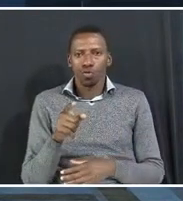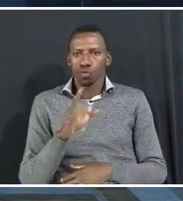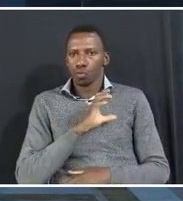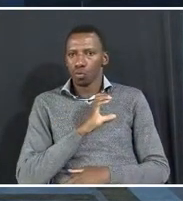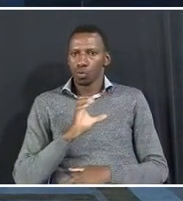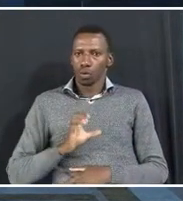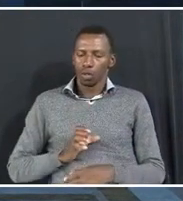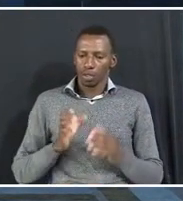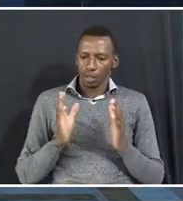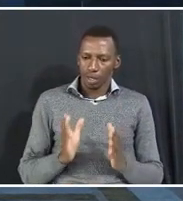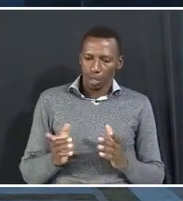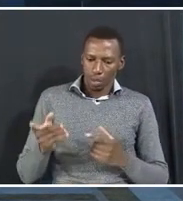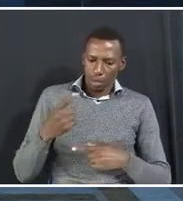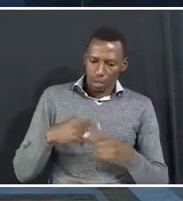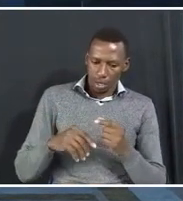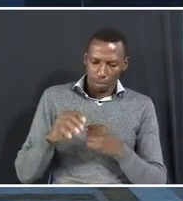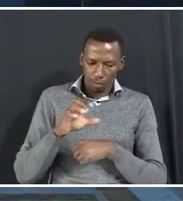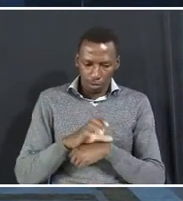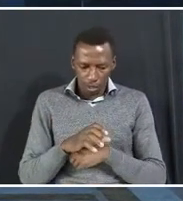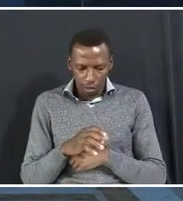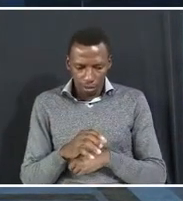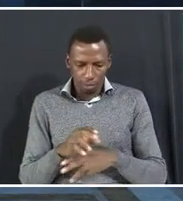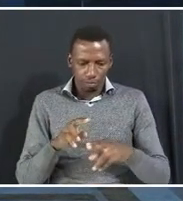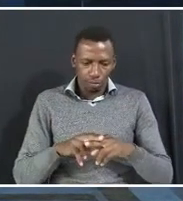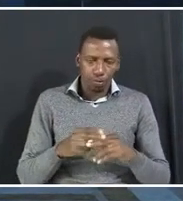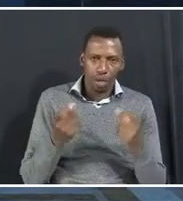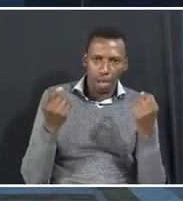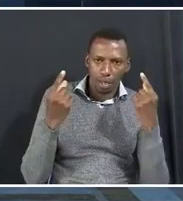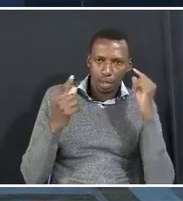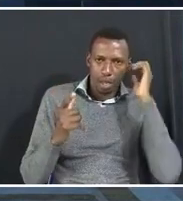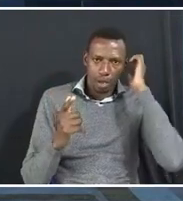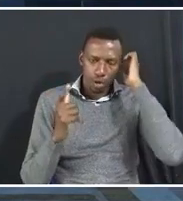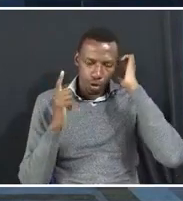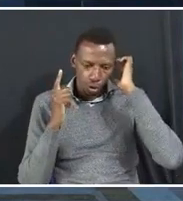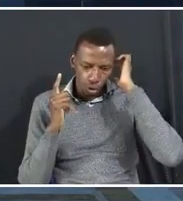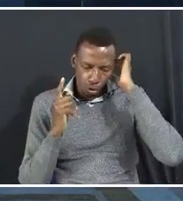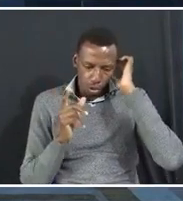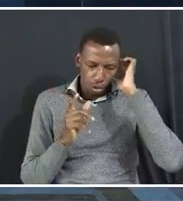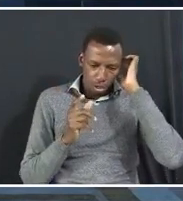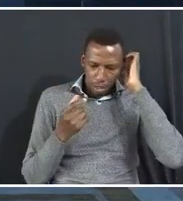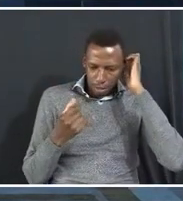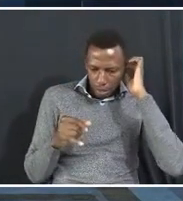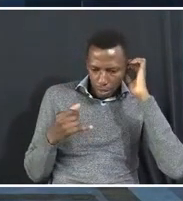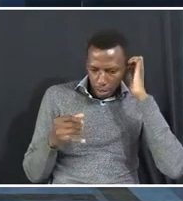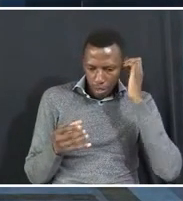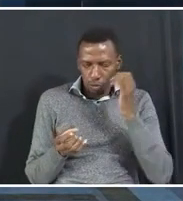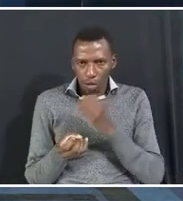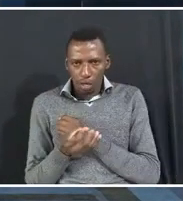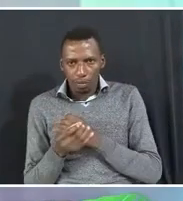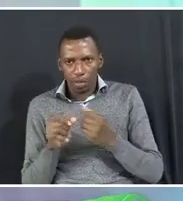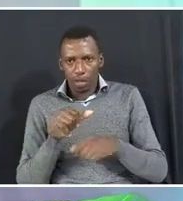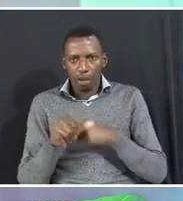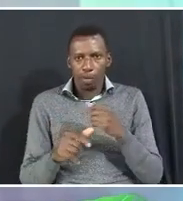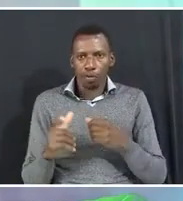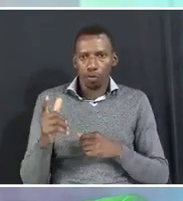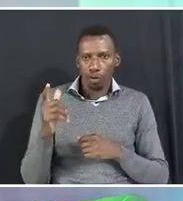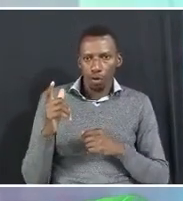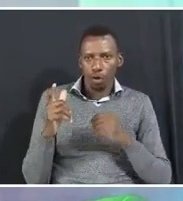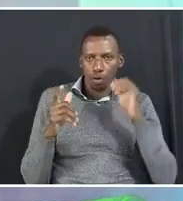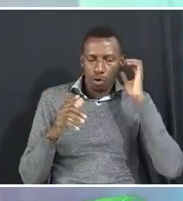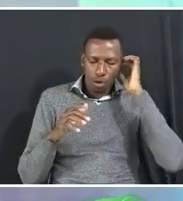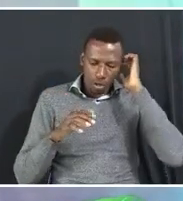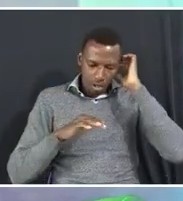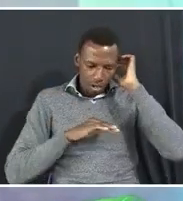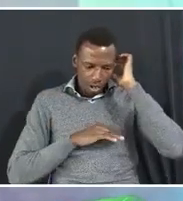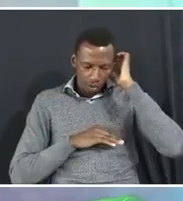na kuelewa sheria na kujaribu kueleza wengine kuhusu sheria. Mm-hmm. Ama kwa